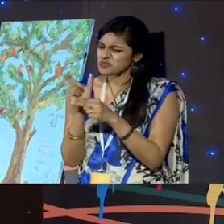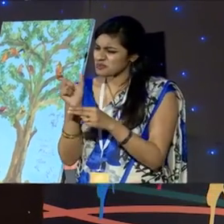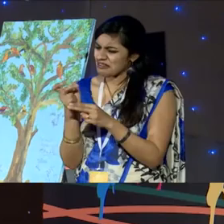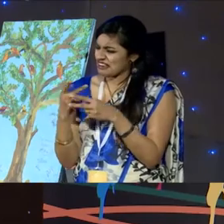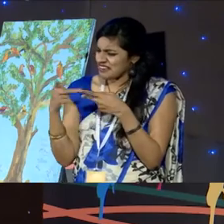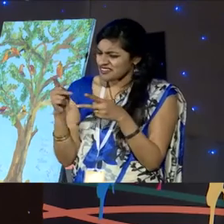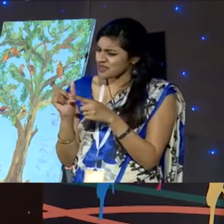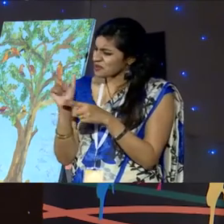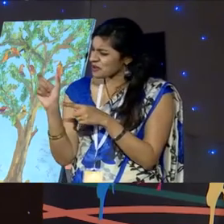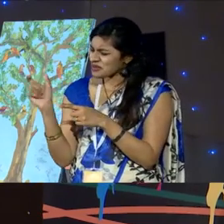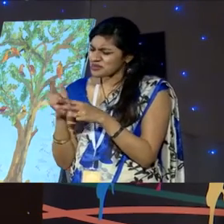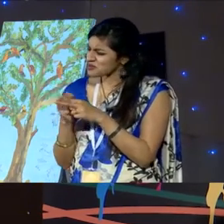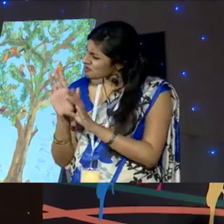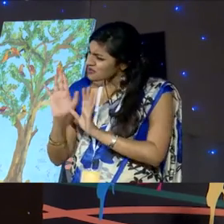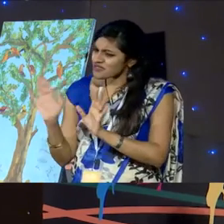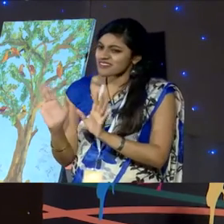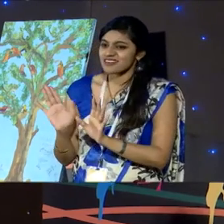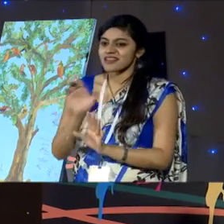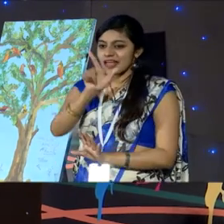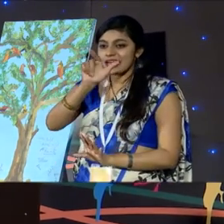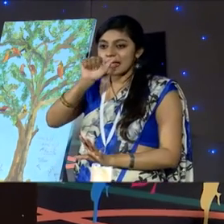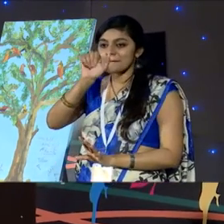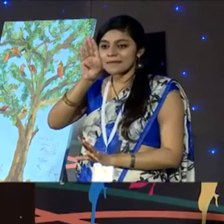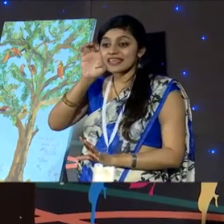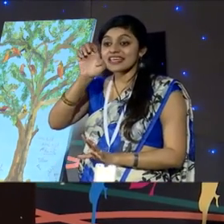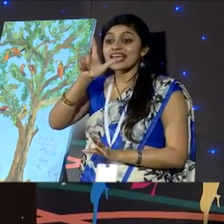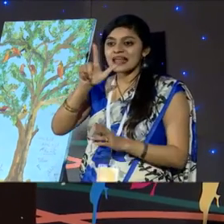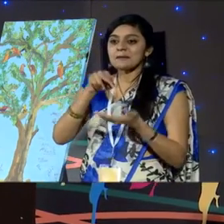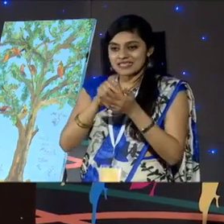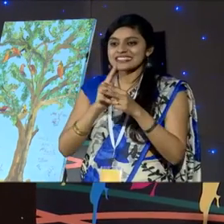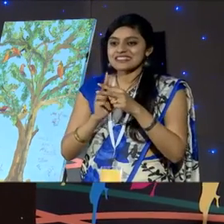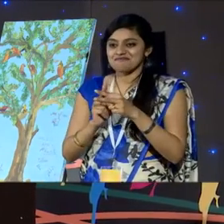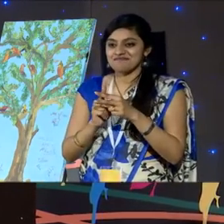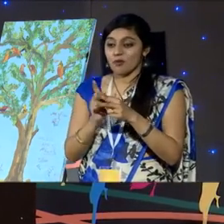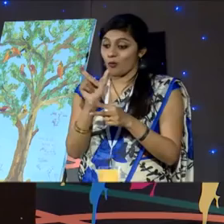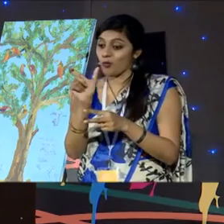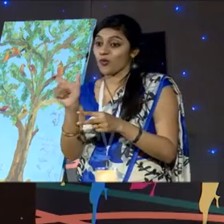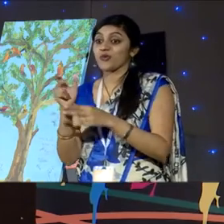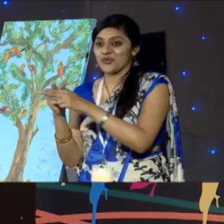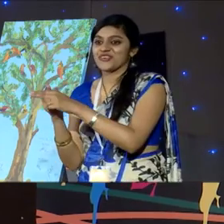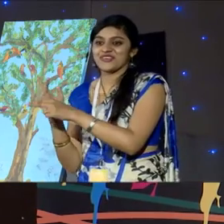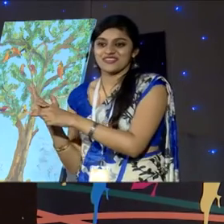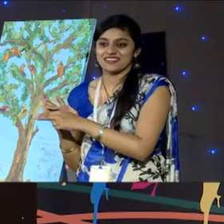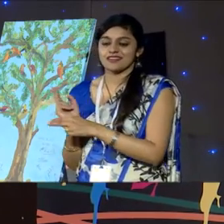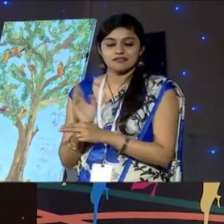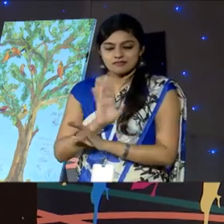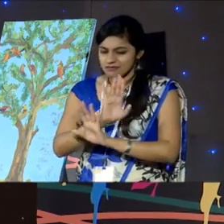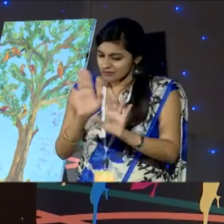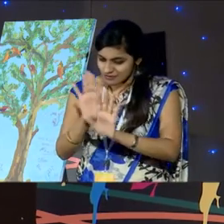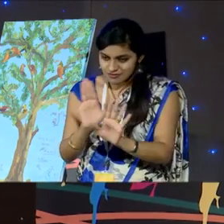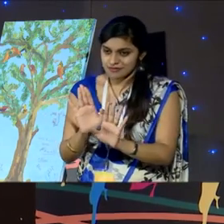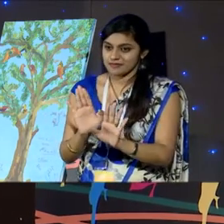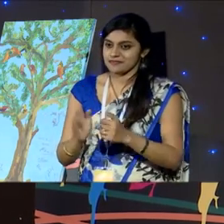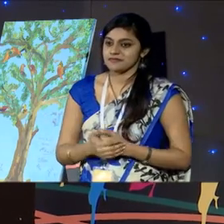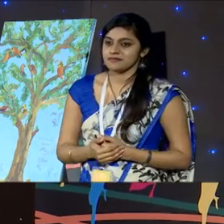label? Why do we have to live with a name? Well, guys, tell me, guys, what are the names that you've heard?